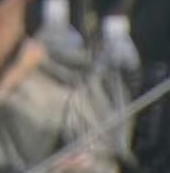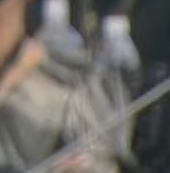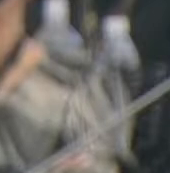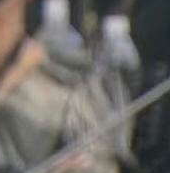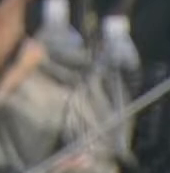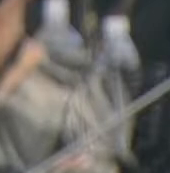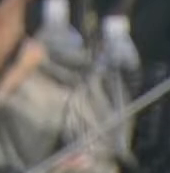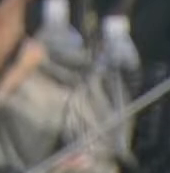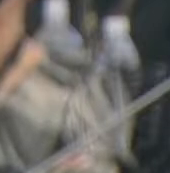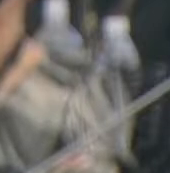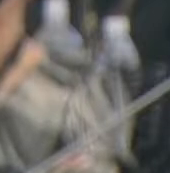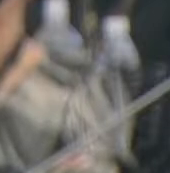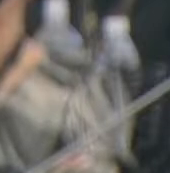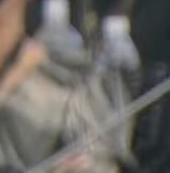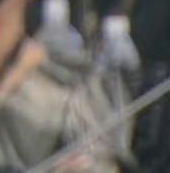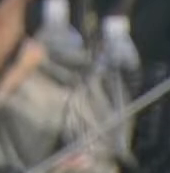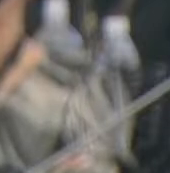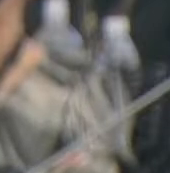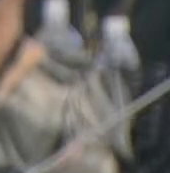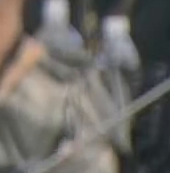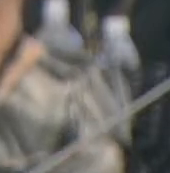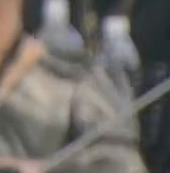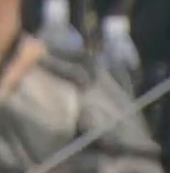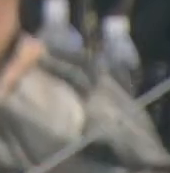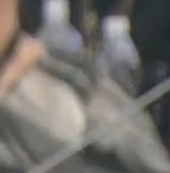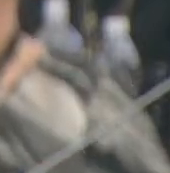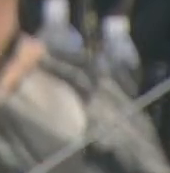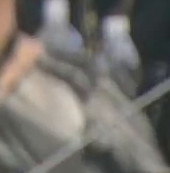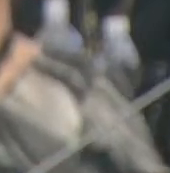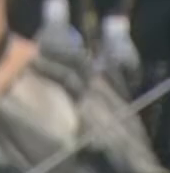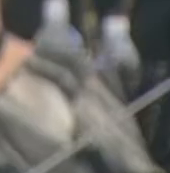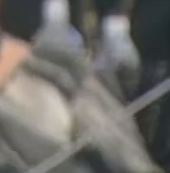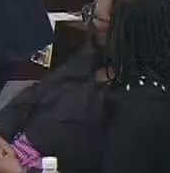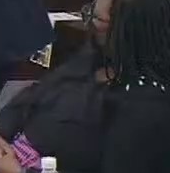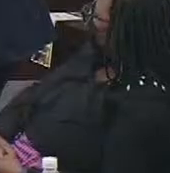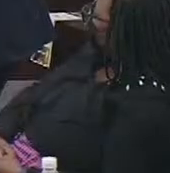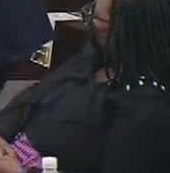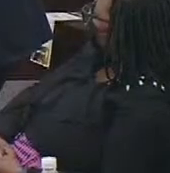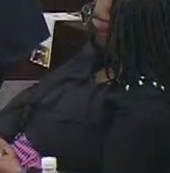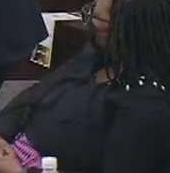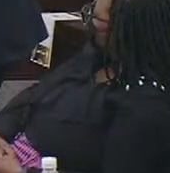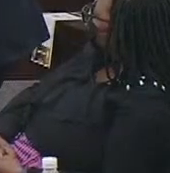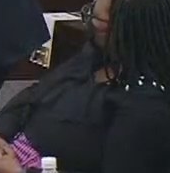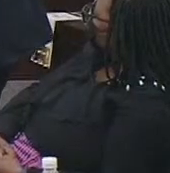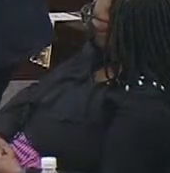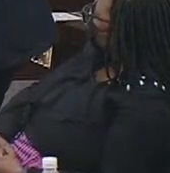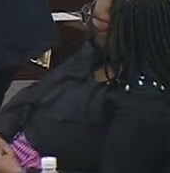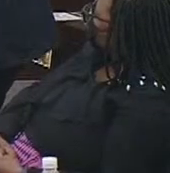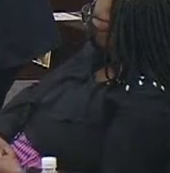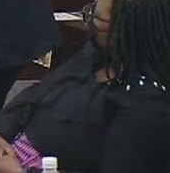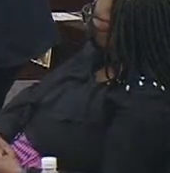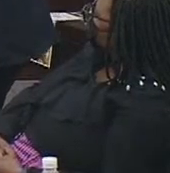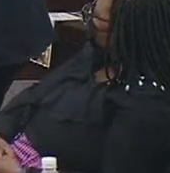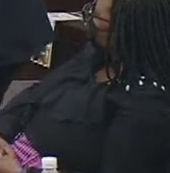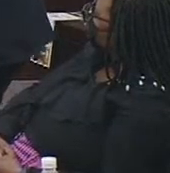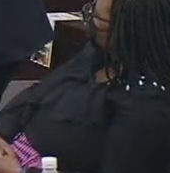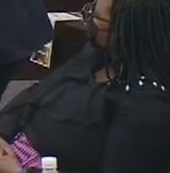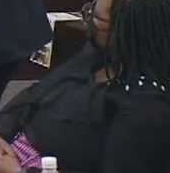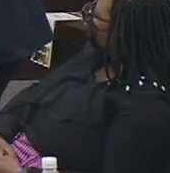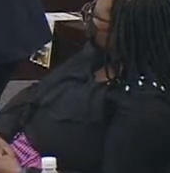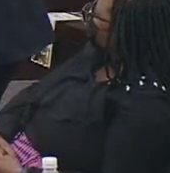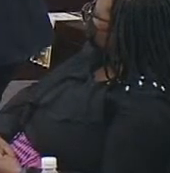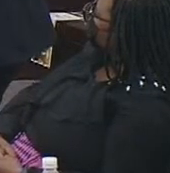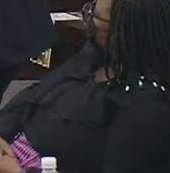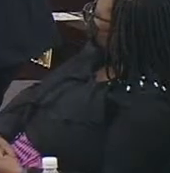the poor who rely on government services more. Mr. President, you've told us right from the beginning that you've been led by science.